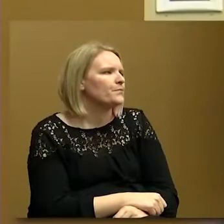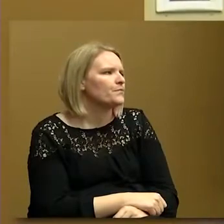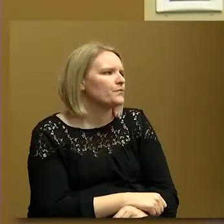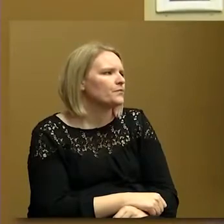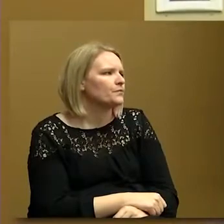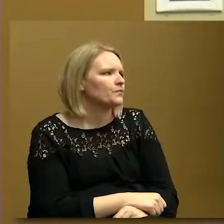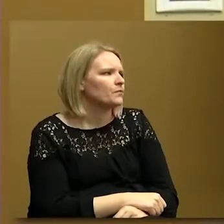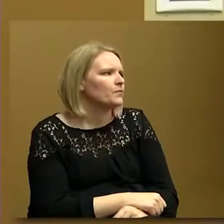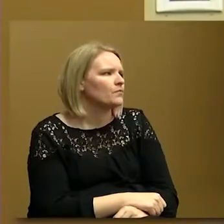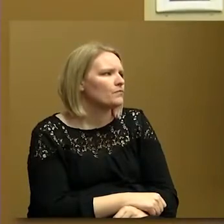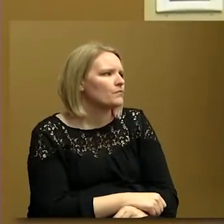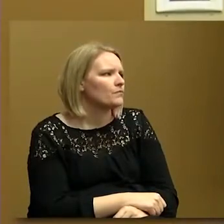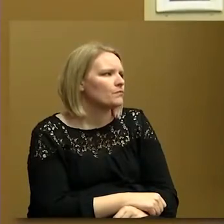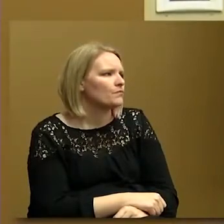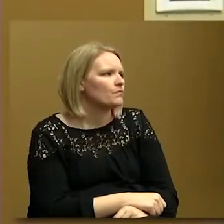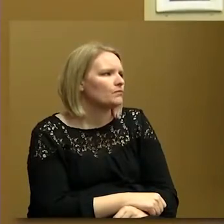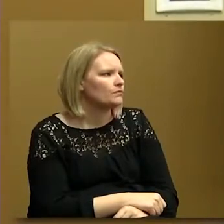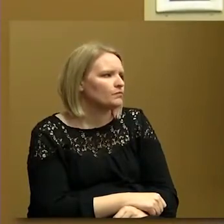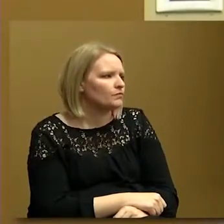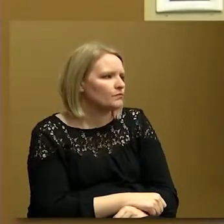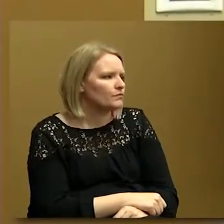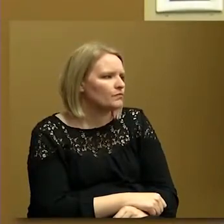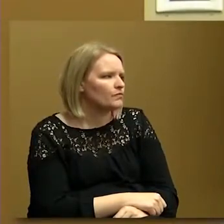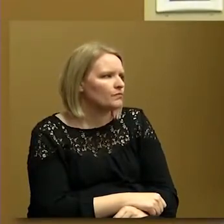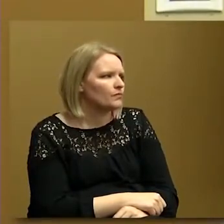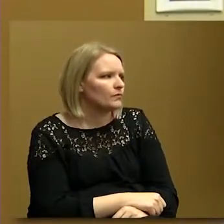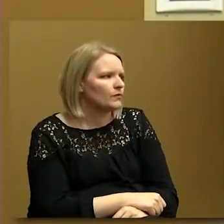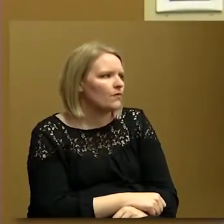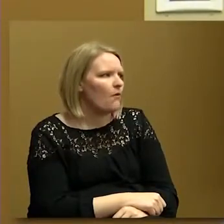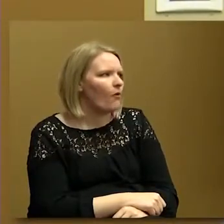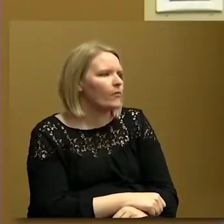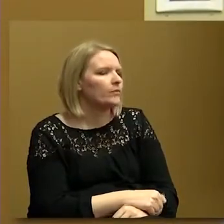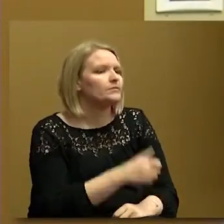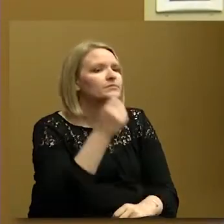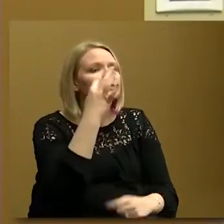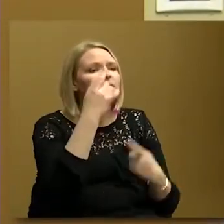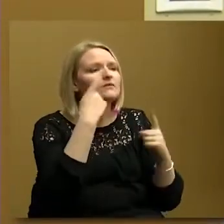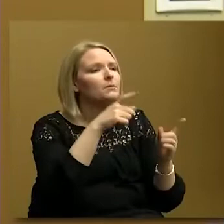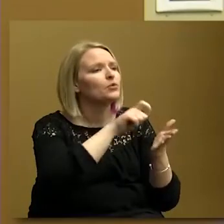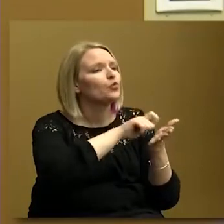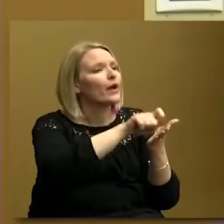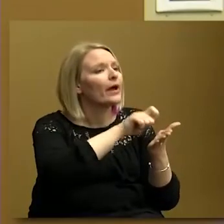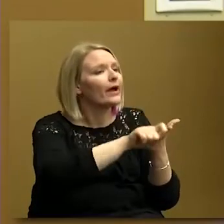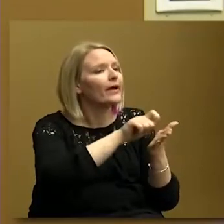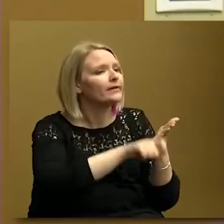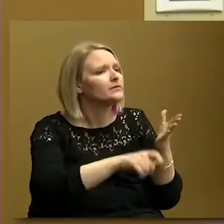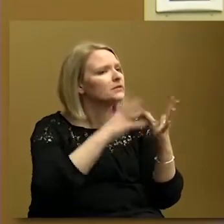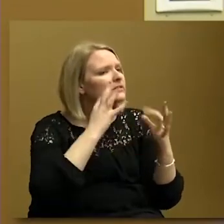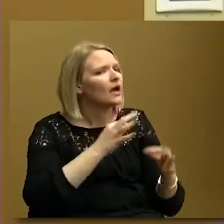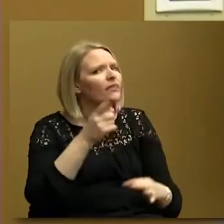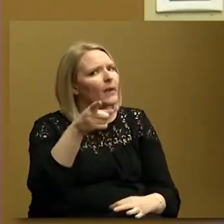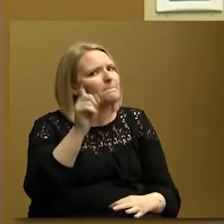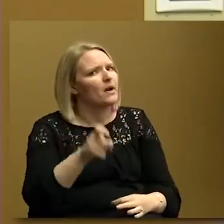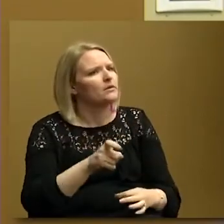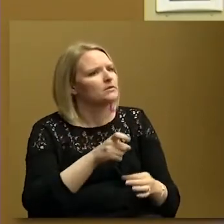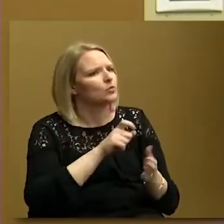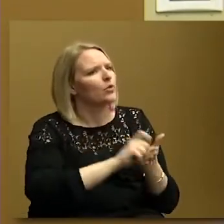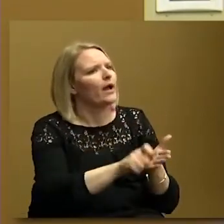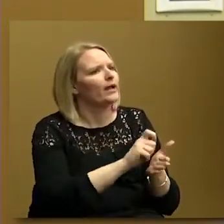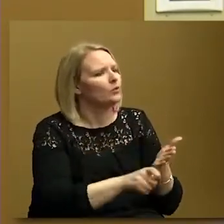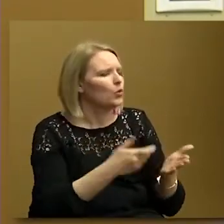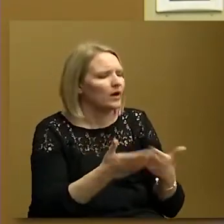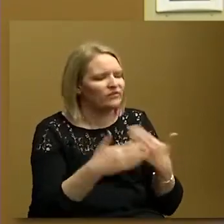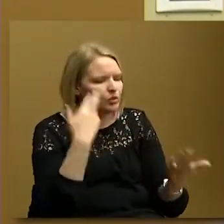So that if you're not using it, if you're using pencil paper with the parent and decide that they need to do it this way for